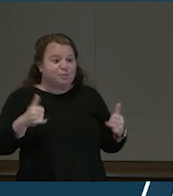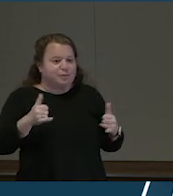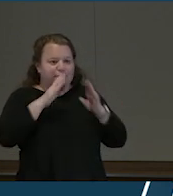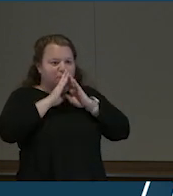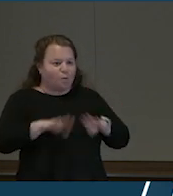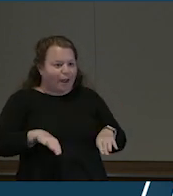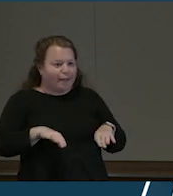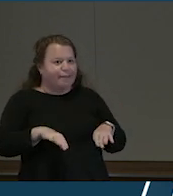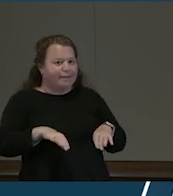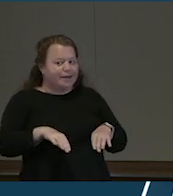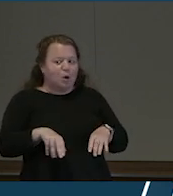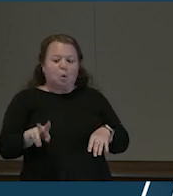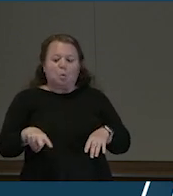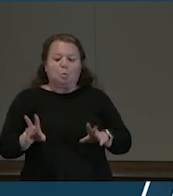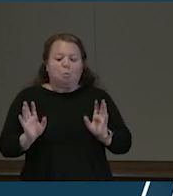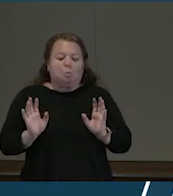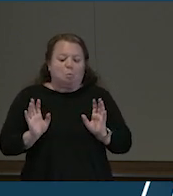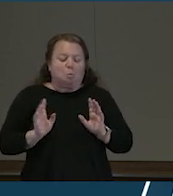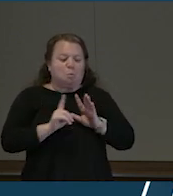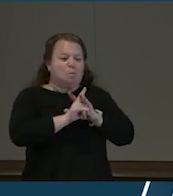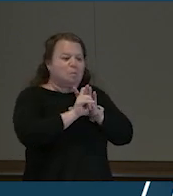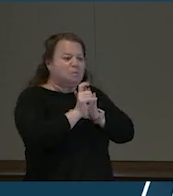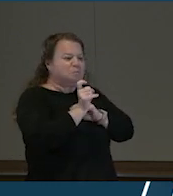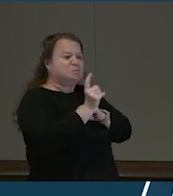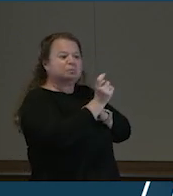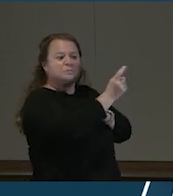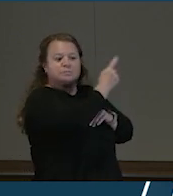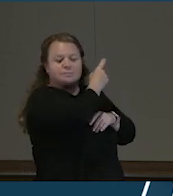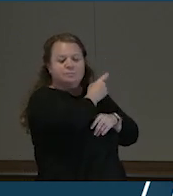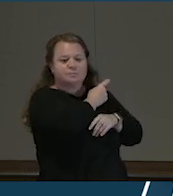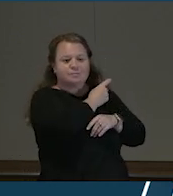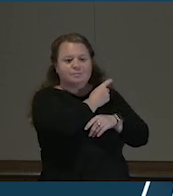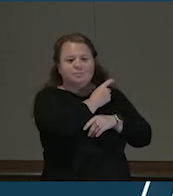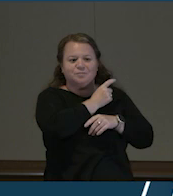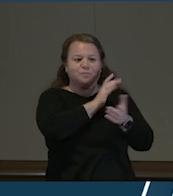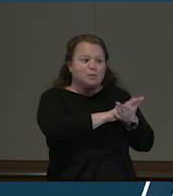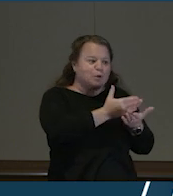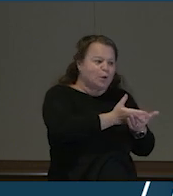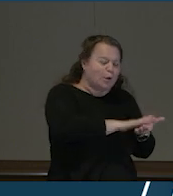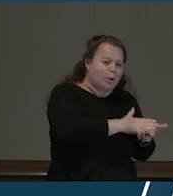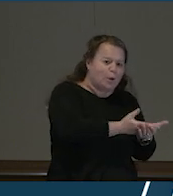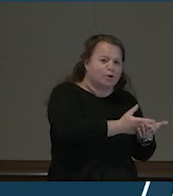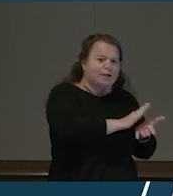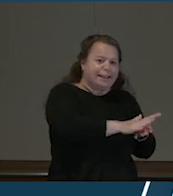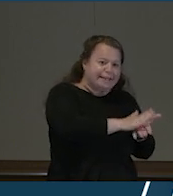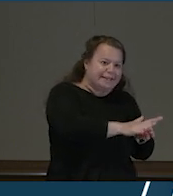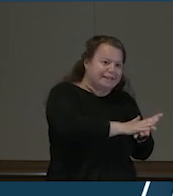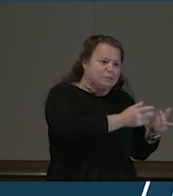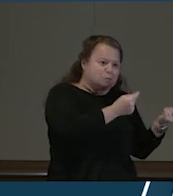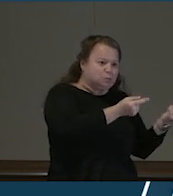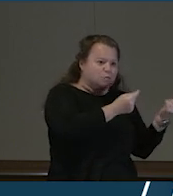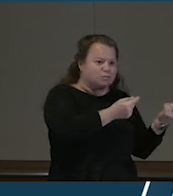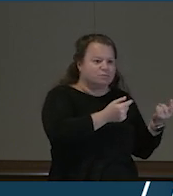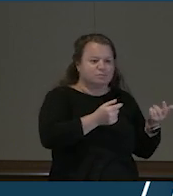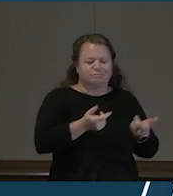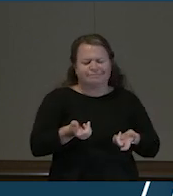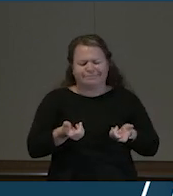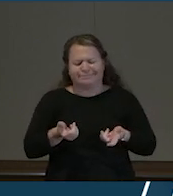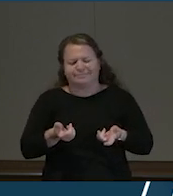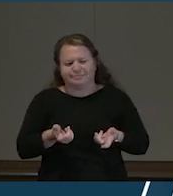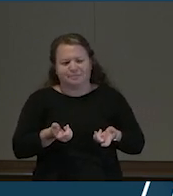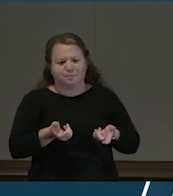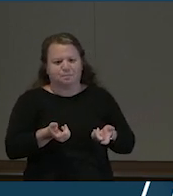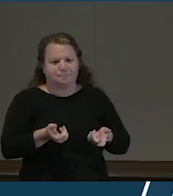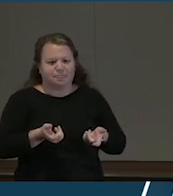sneak off and we're like, this is our time to go cook dinner, go do the chores, right? But how do they know that that's